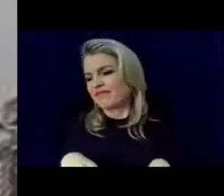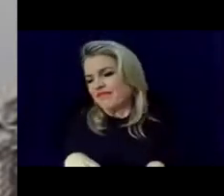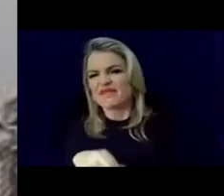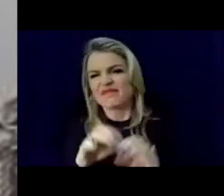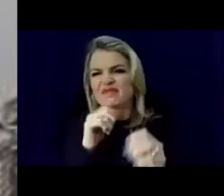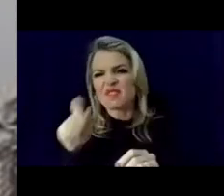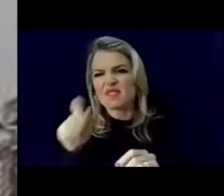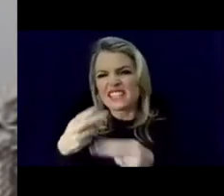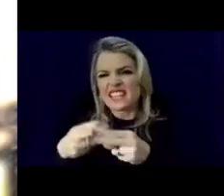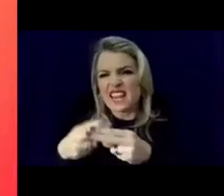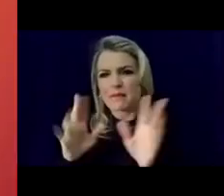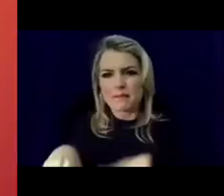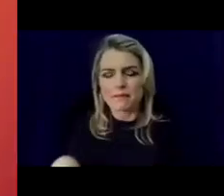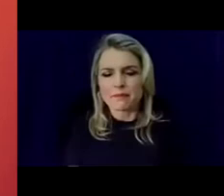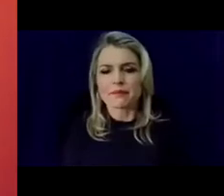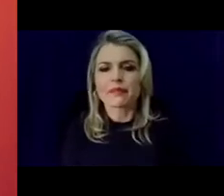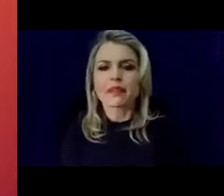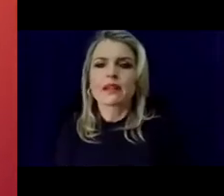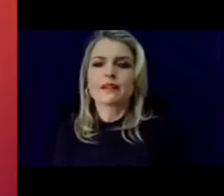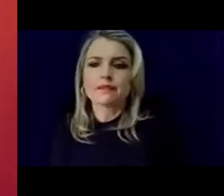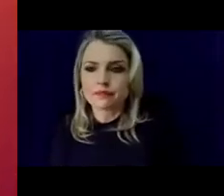Nah, I think it speaks for itself.